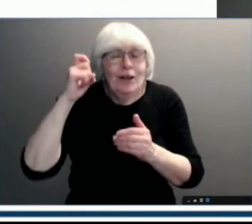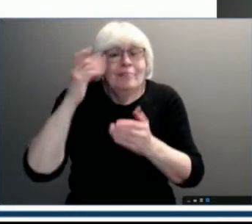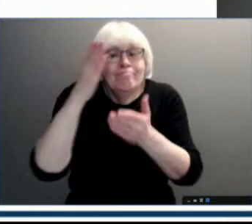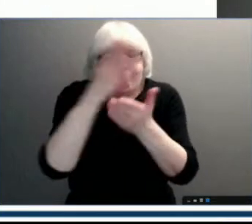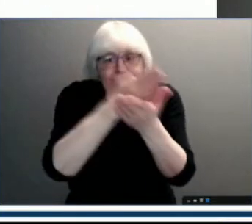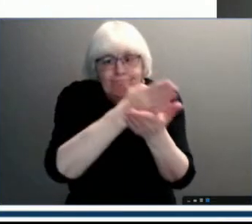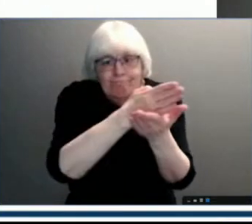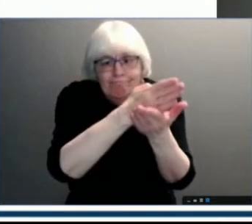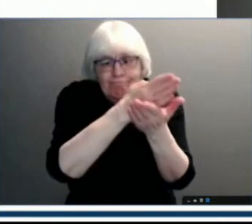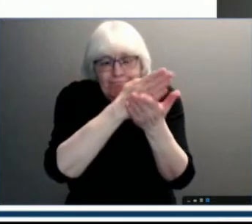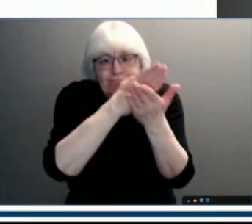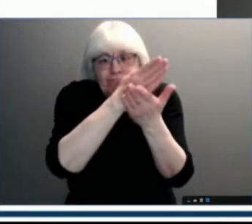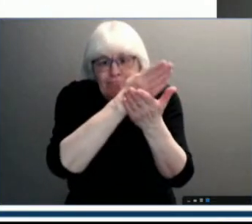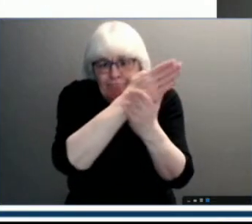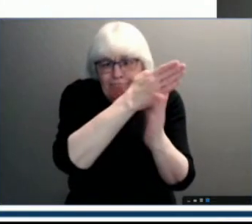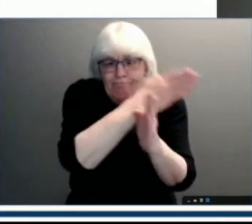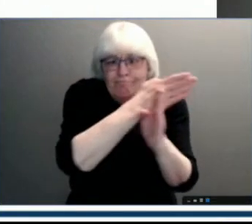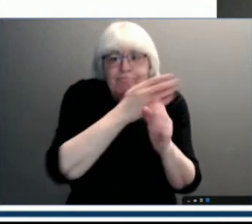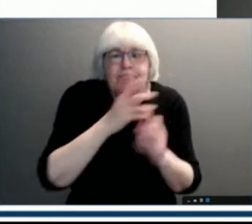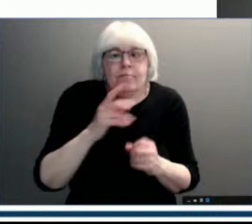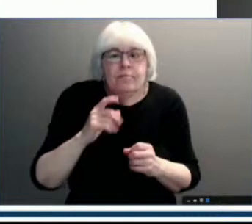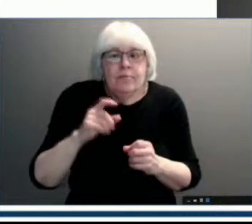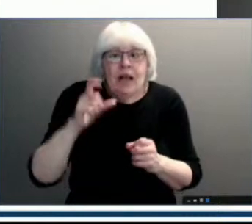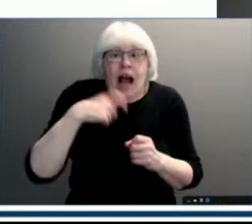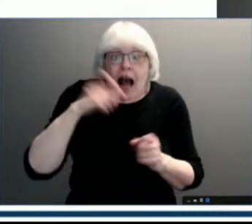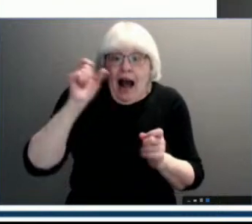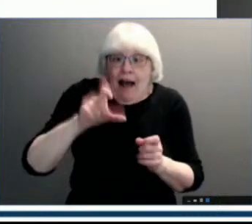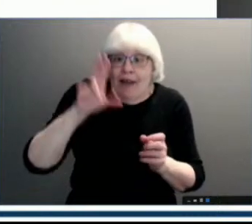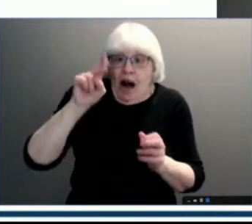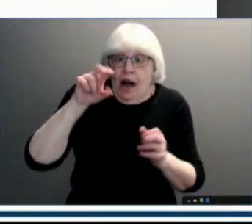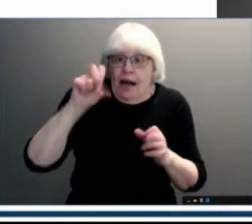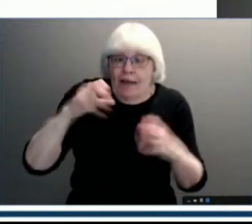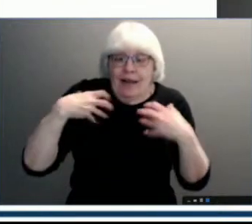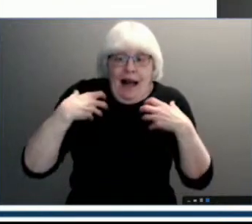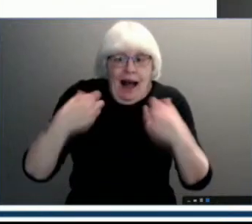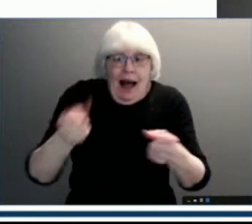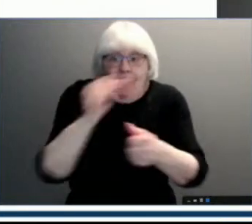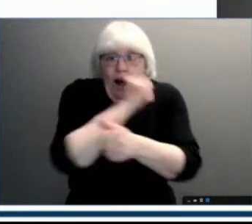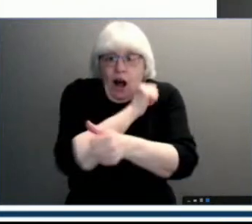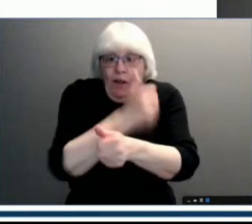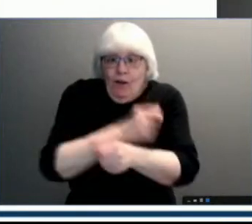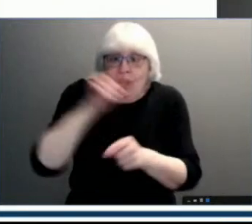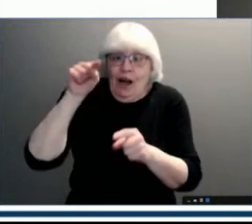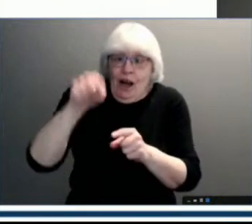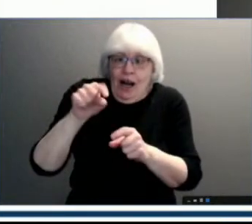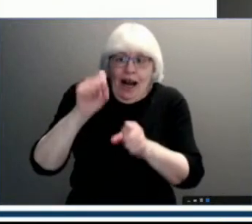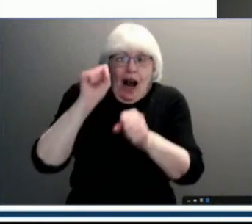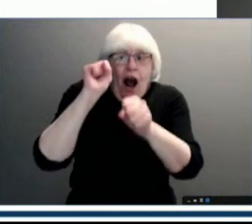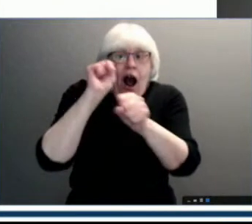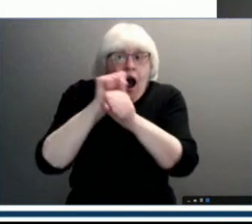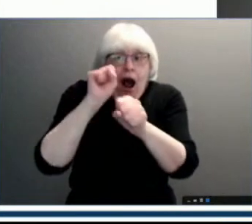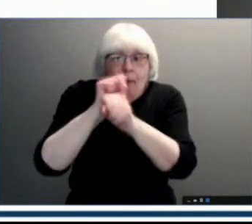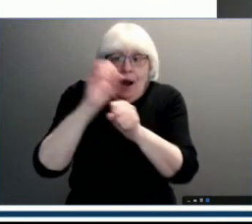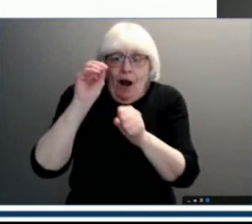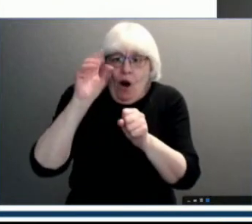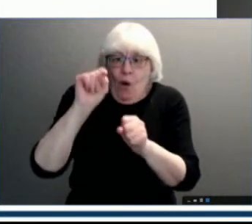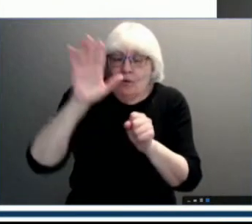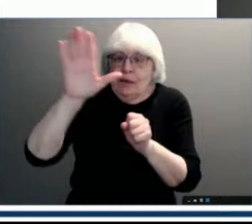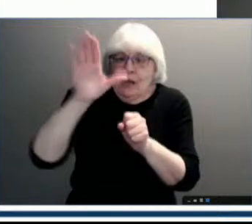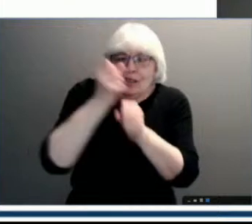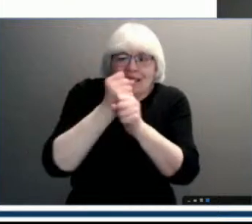Nova Scotia Health Authority. They're responsible from an occupational health and safety perspective for all the protocols they have in place for